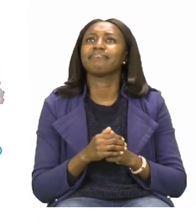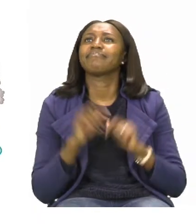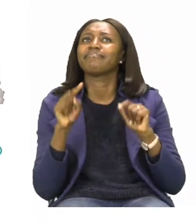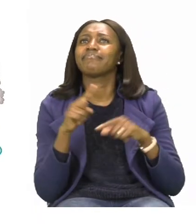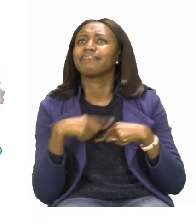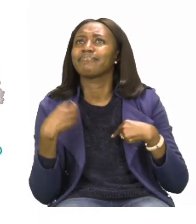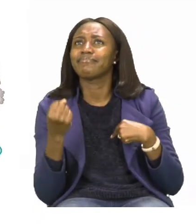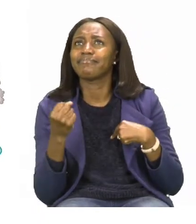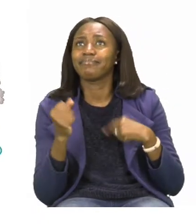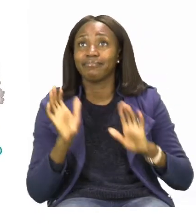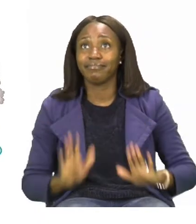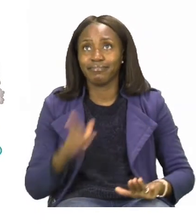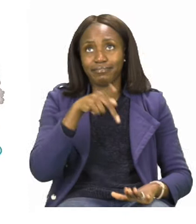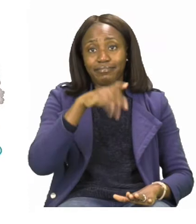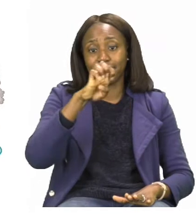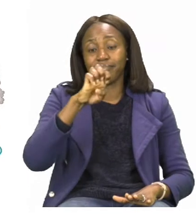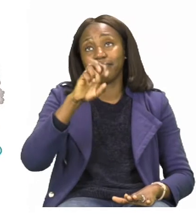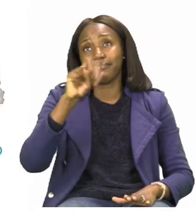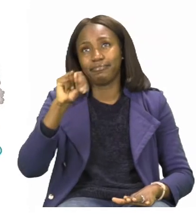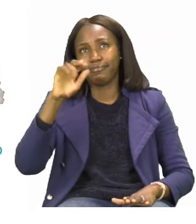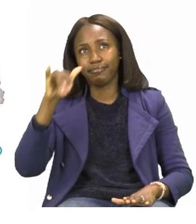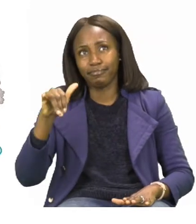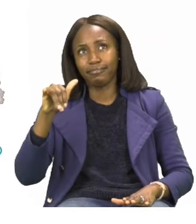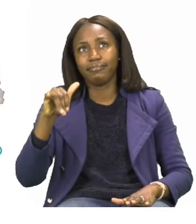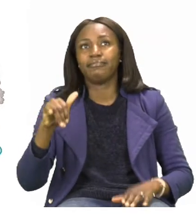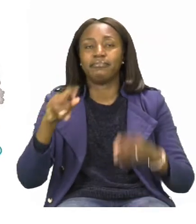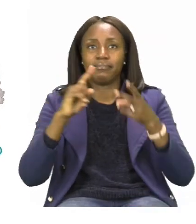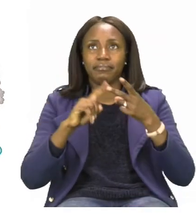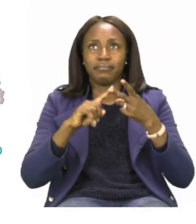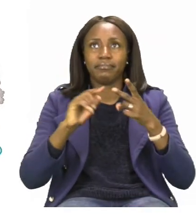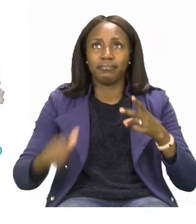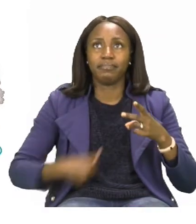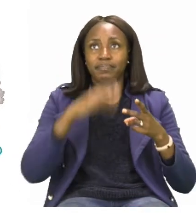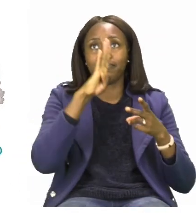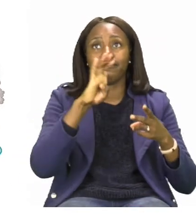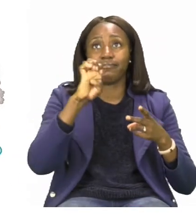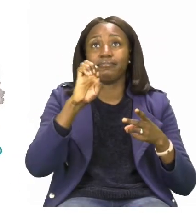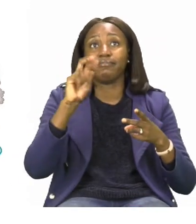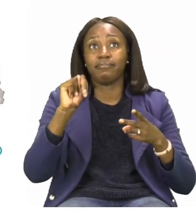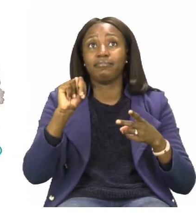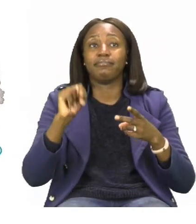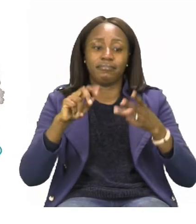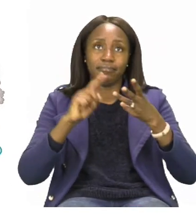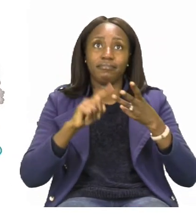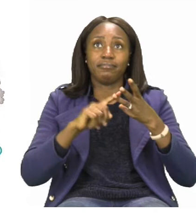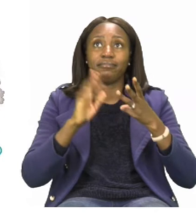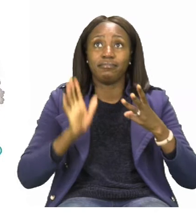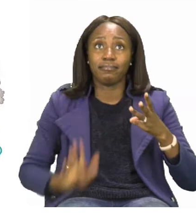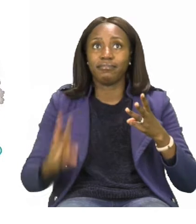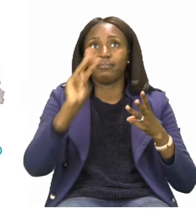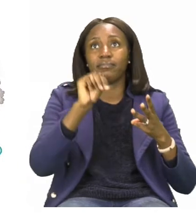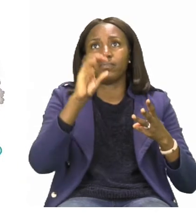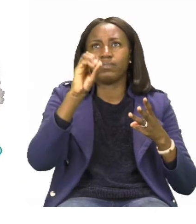have Penny, Ben, and Mona. These three people are talking about a topic